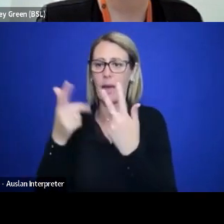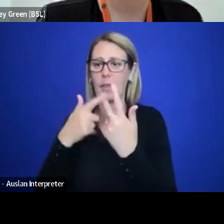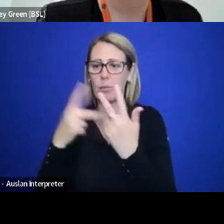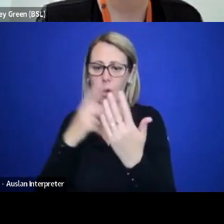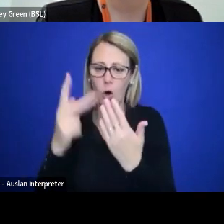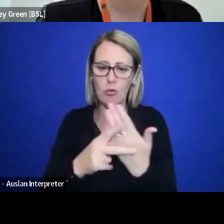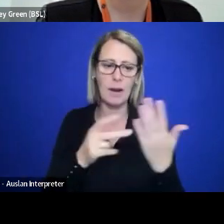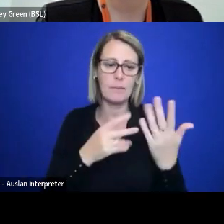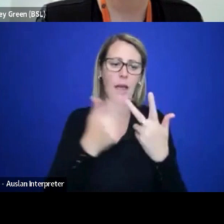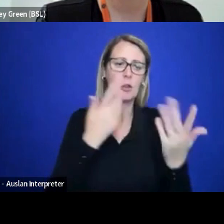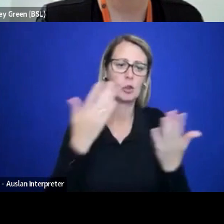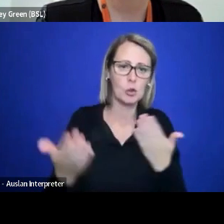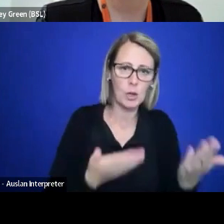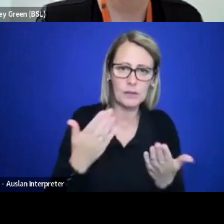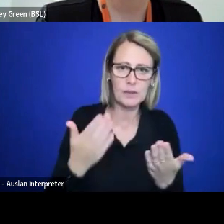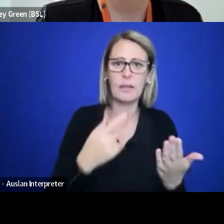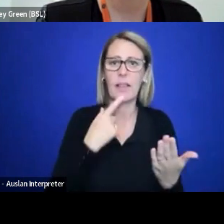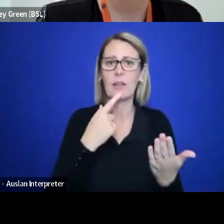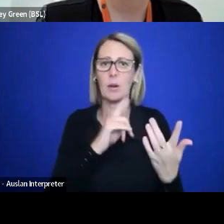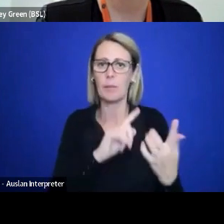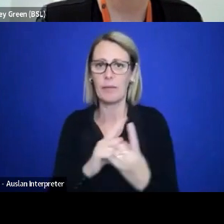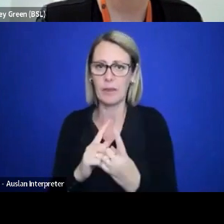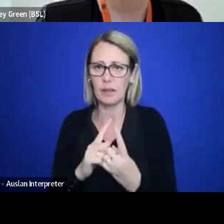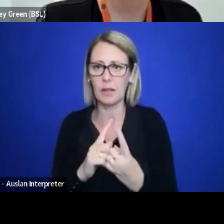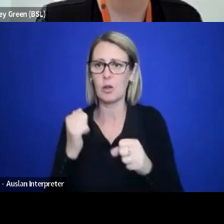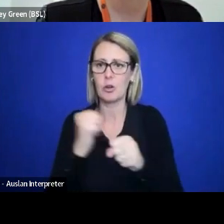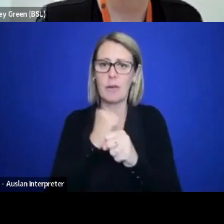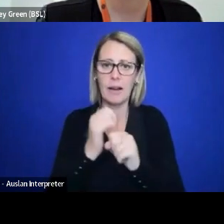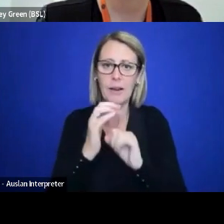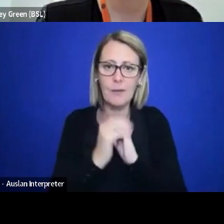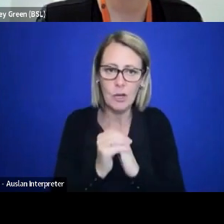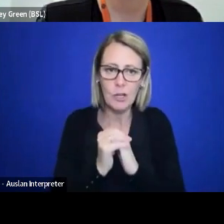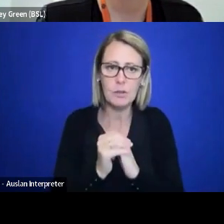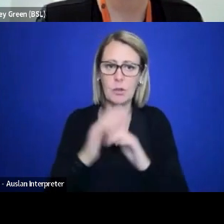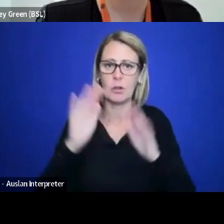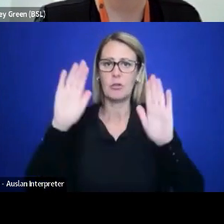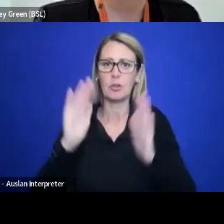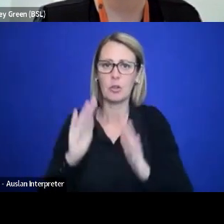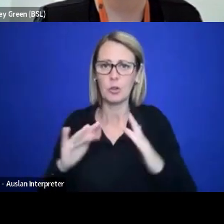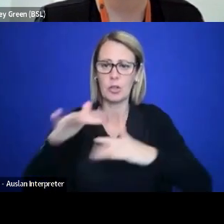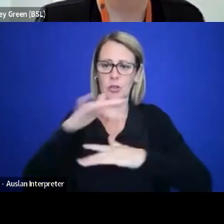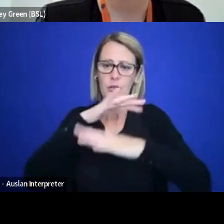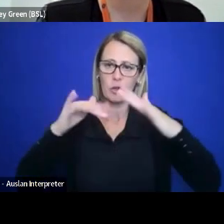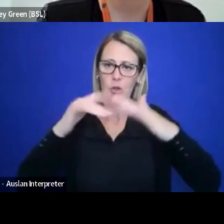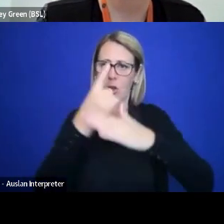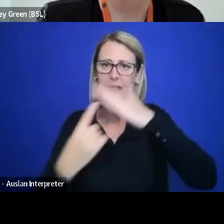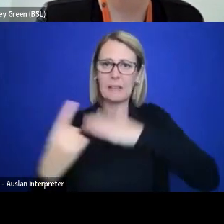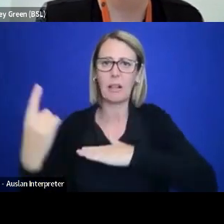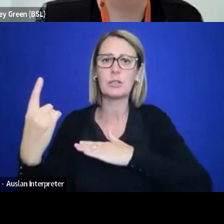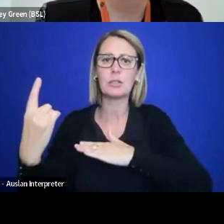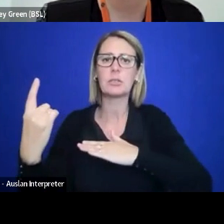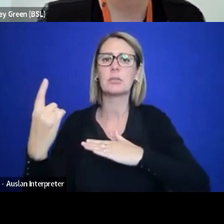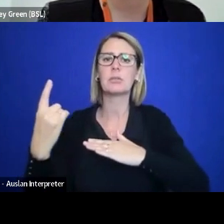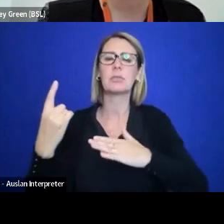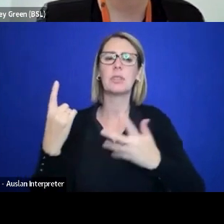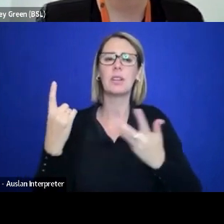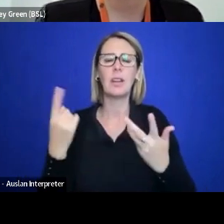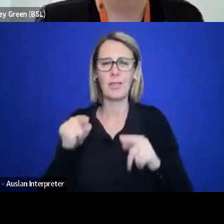services, all of those sorts of things, creating friendships, reducing social isolation and so